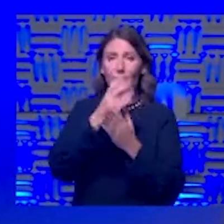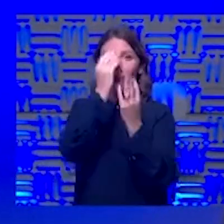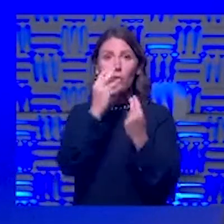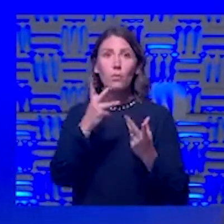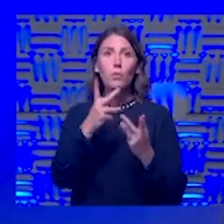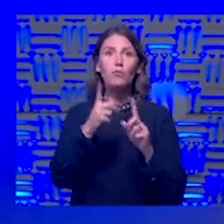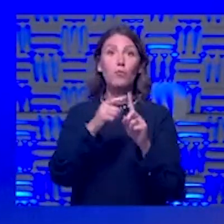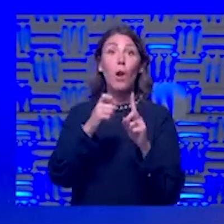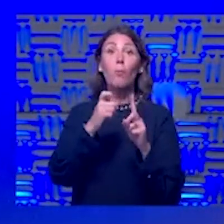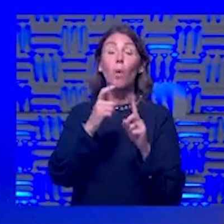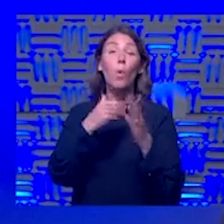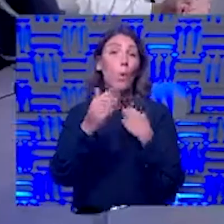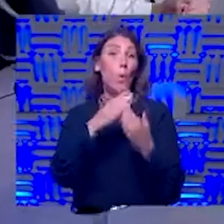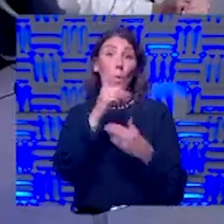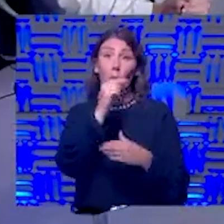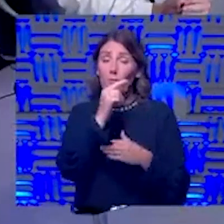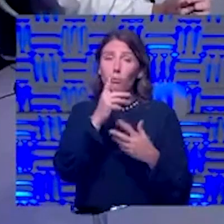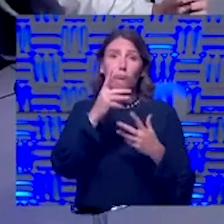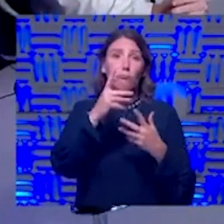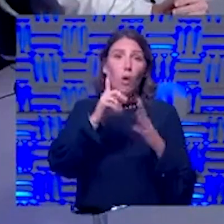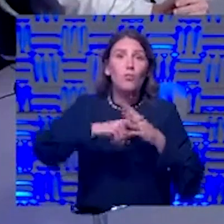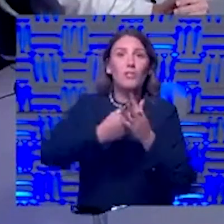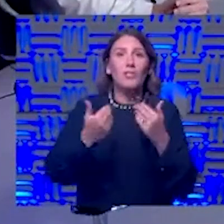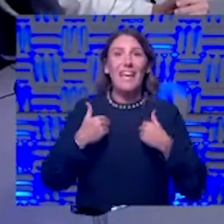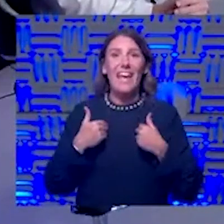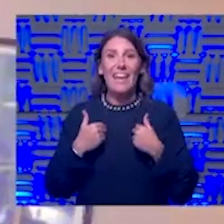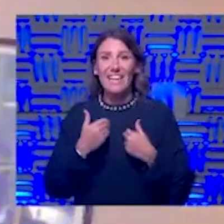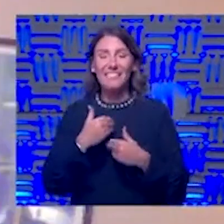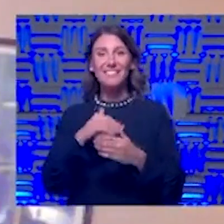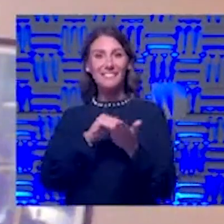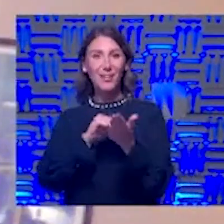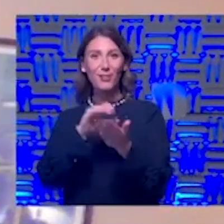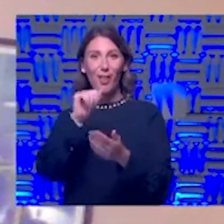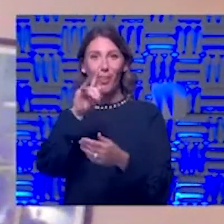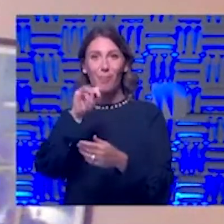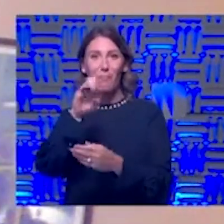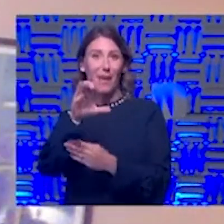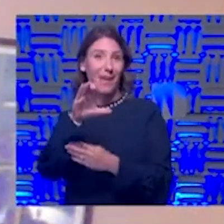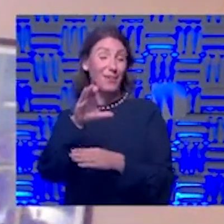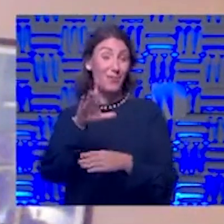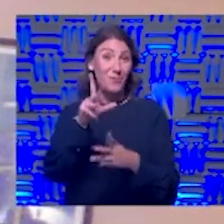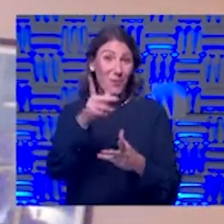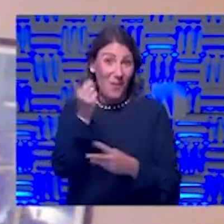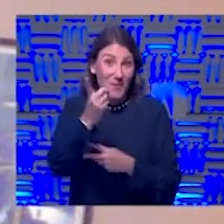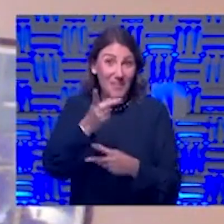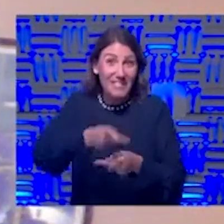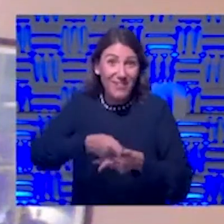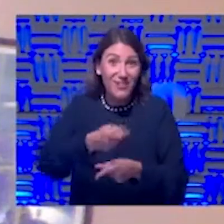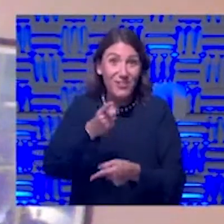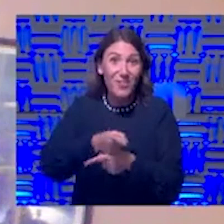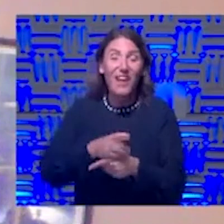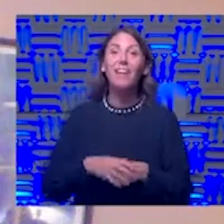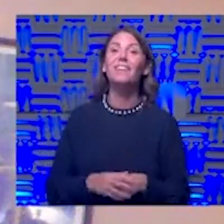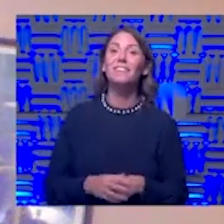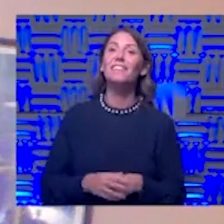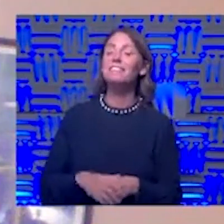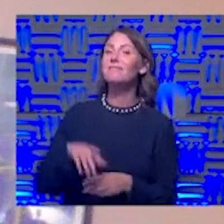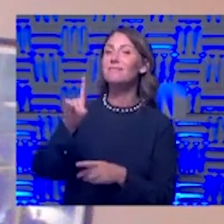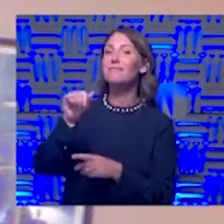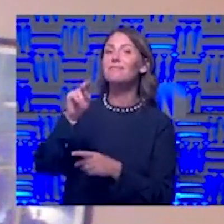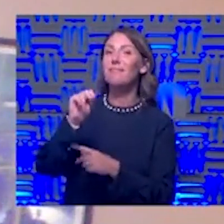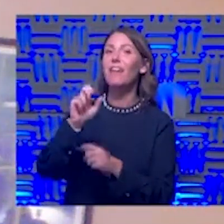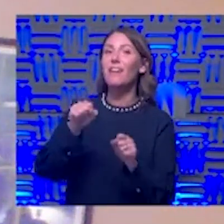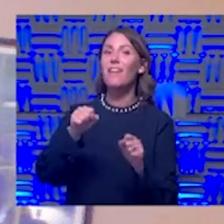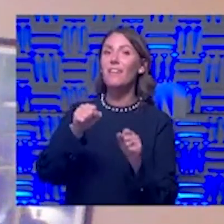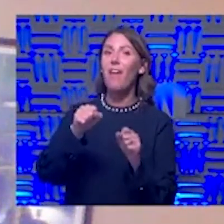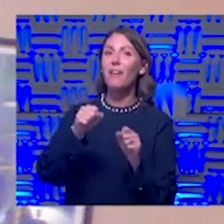originally had it and their contact. Sure. So. Dr. Ellerbeck, I know you can't be too cautious. What are your thoughts on that? Well, and Dana could elaborate on this, but I